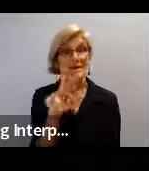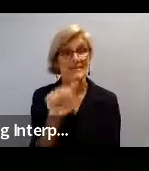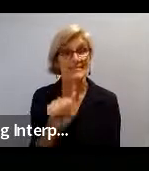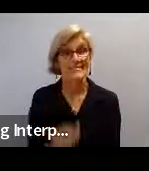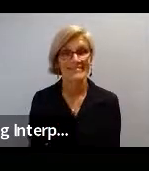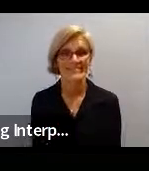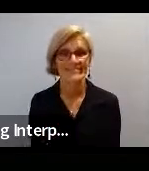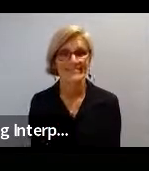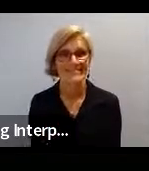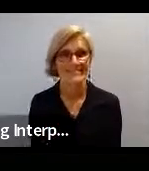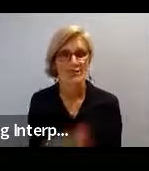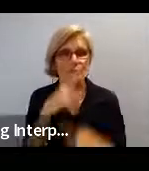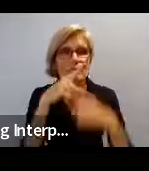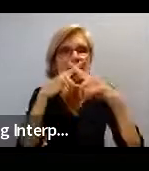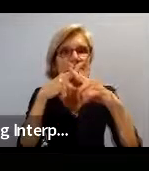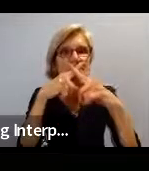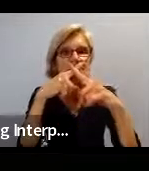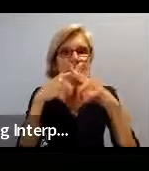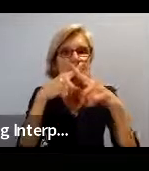You're muted.